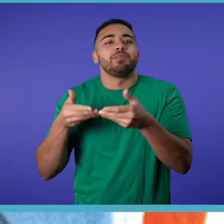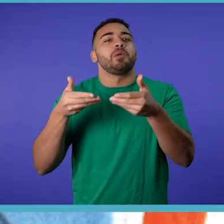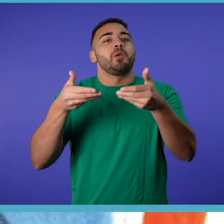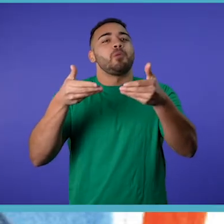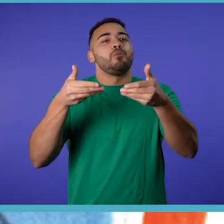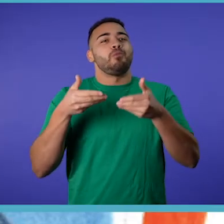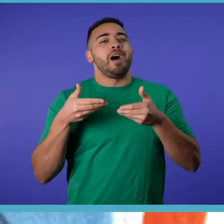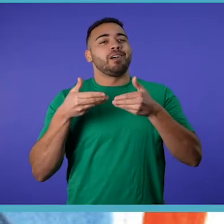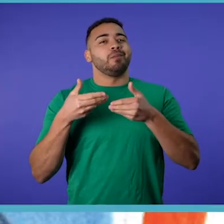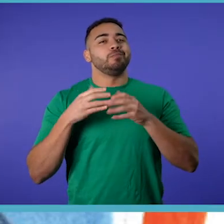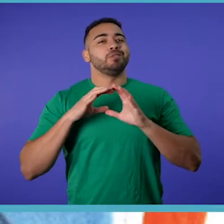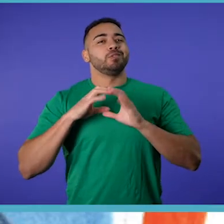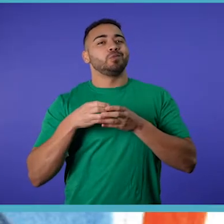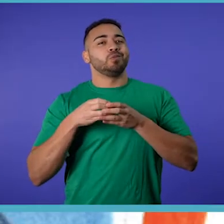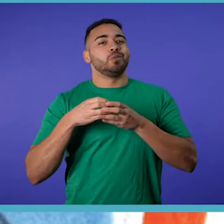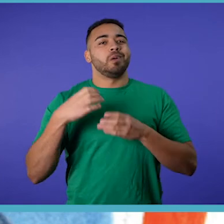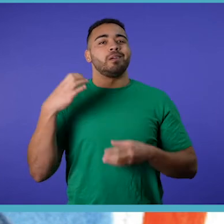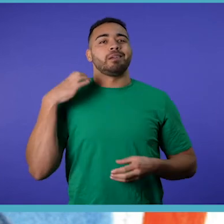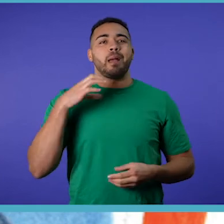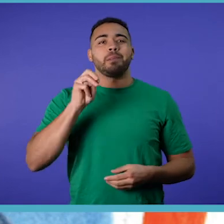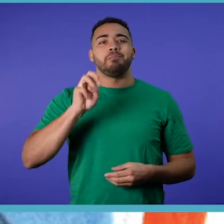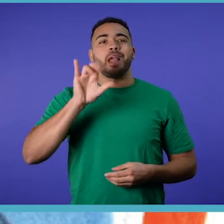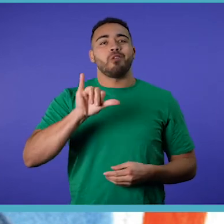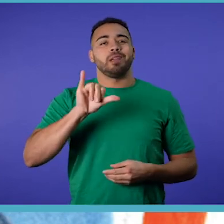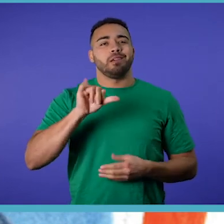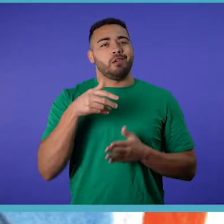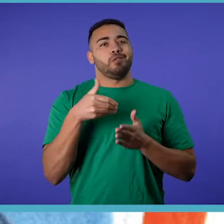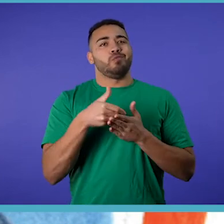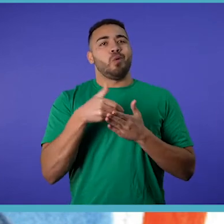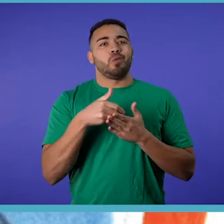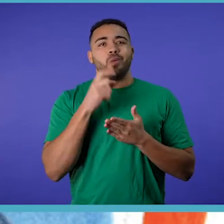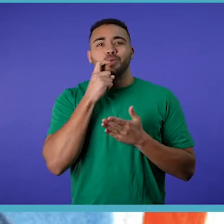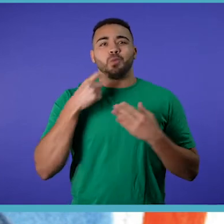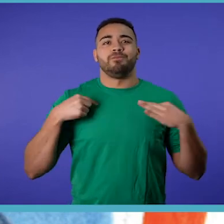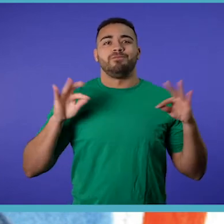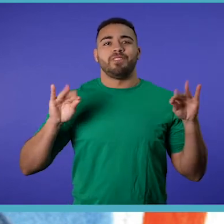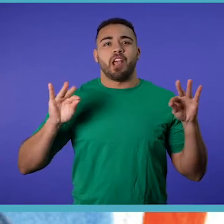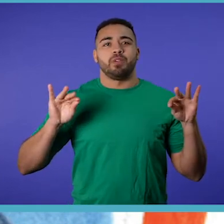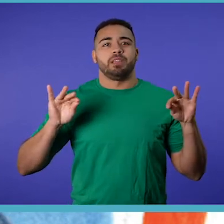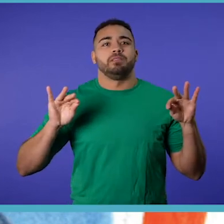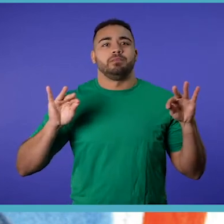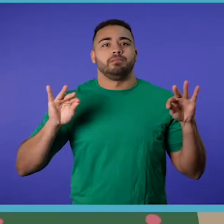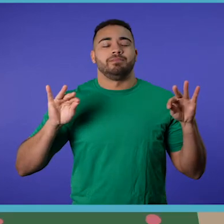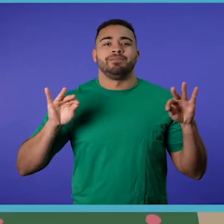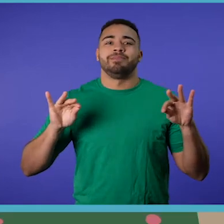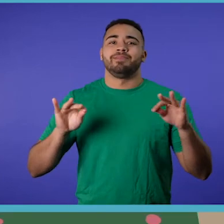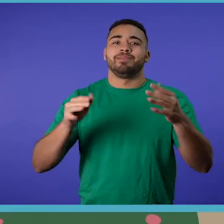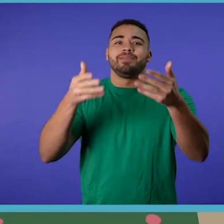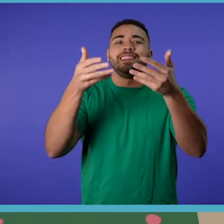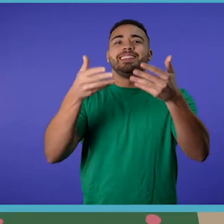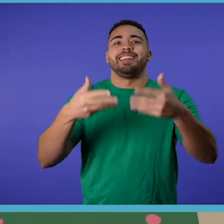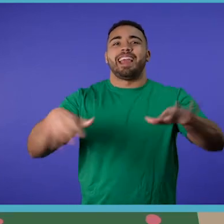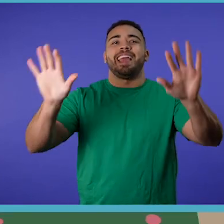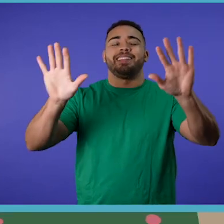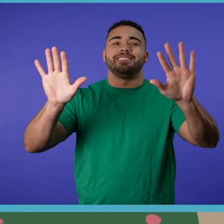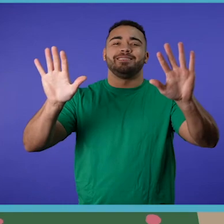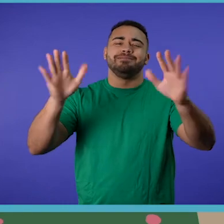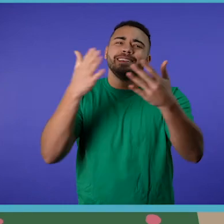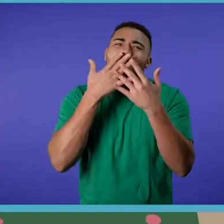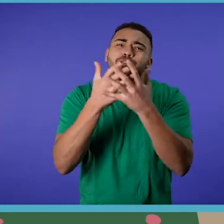It says, "Welcome to the crew from Captain Mary, your local tooth fairy." The